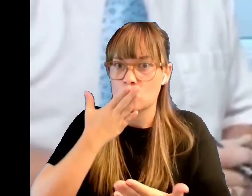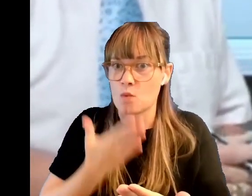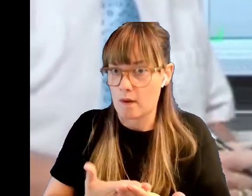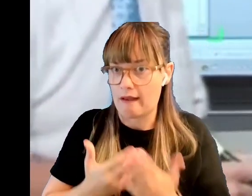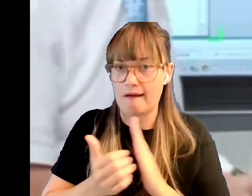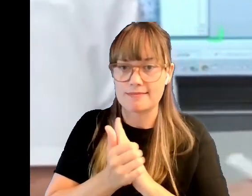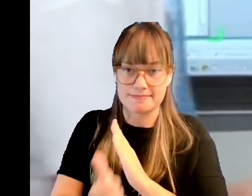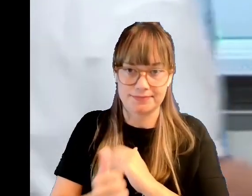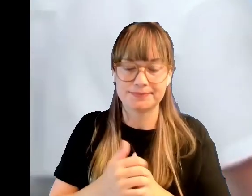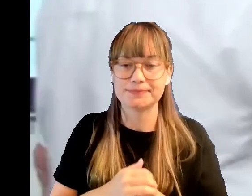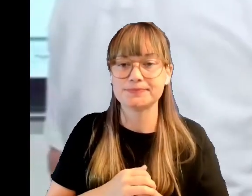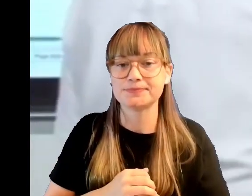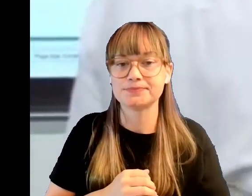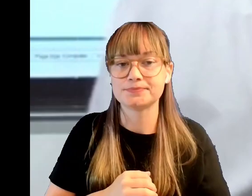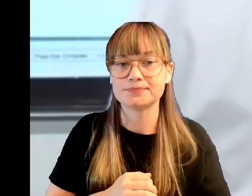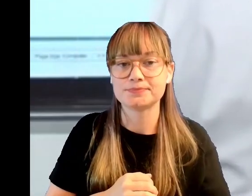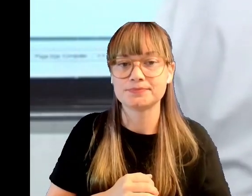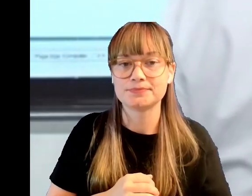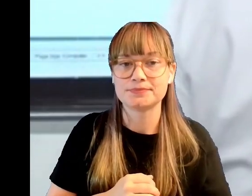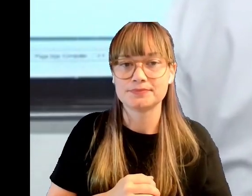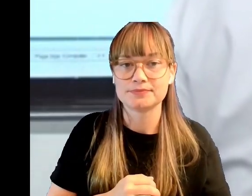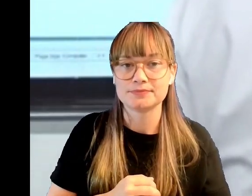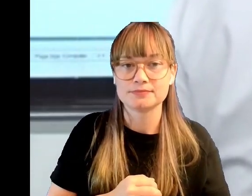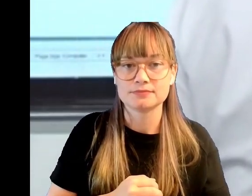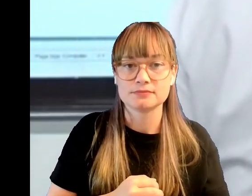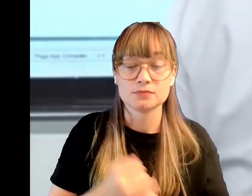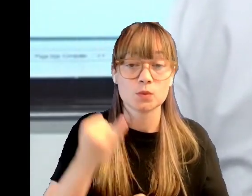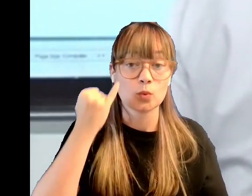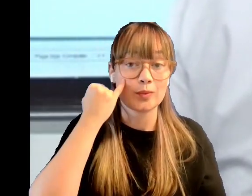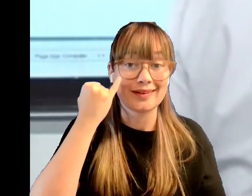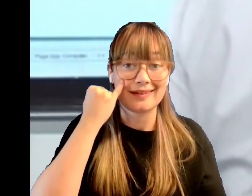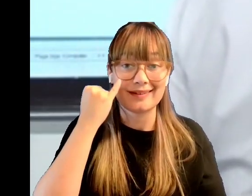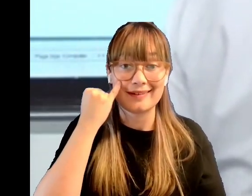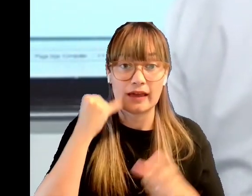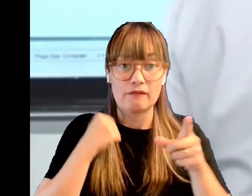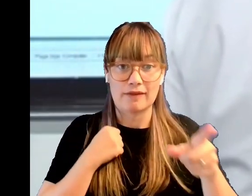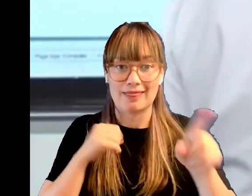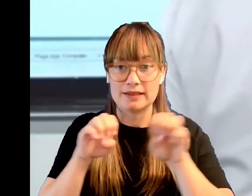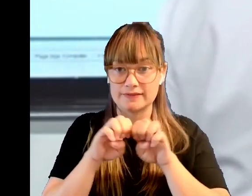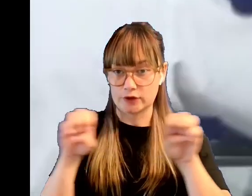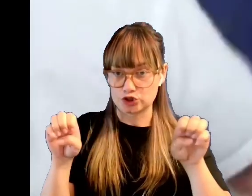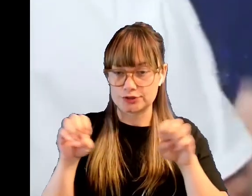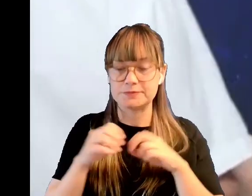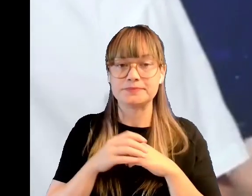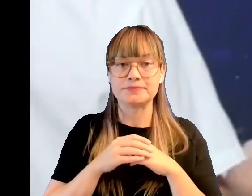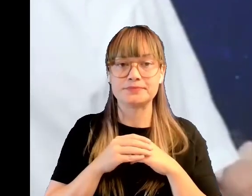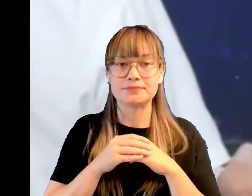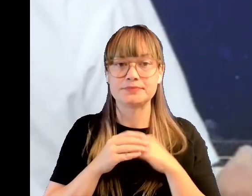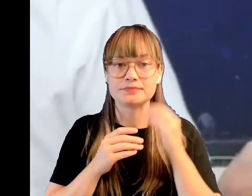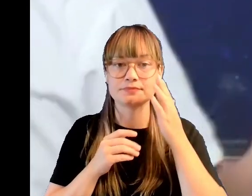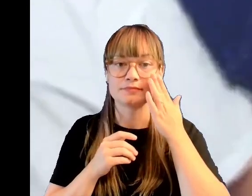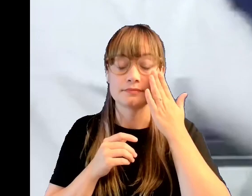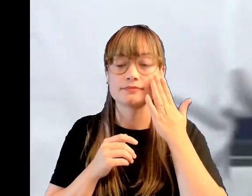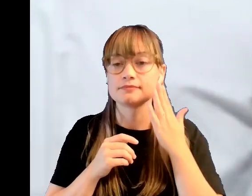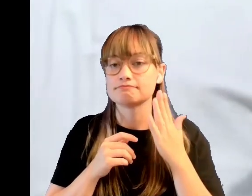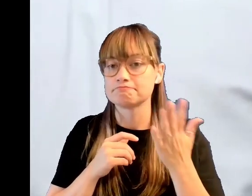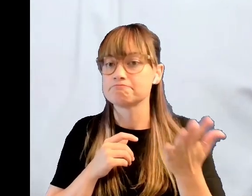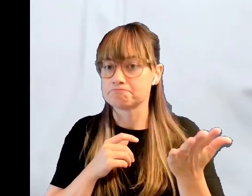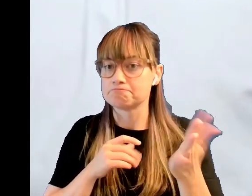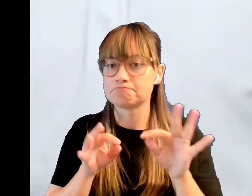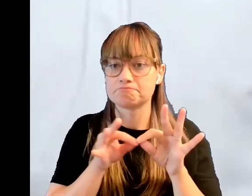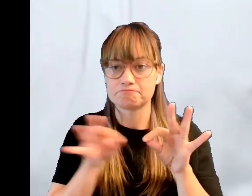well. So suppose I define a function to you, and I say our